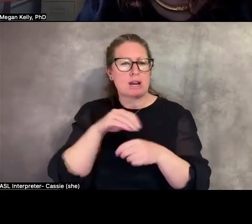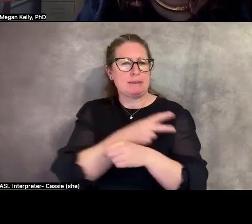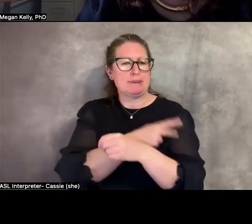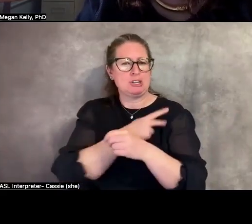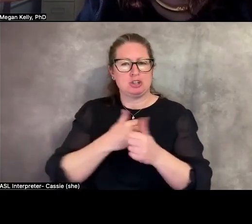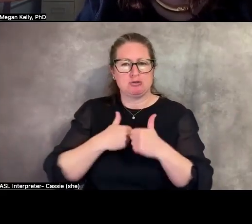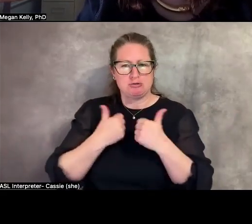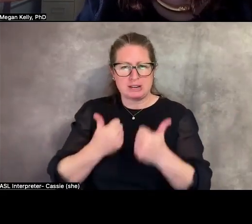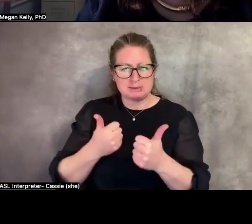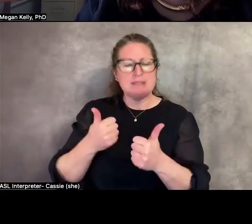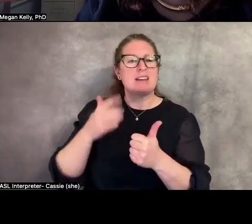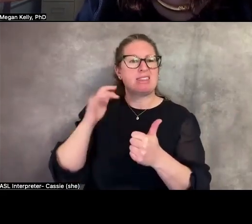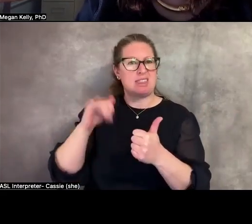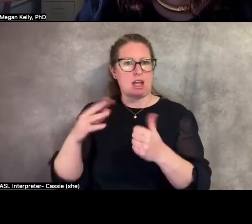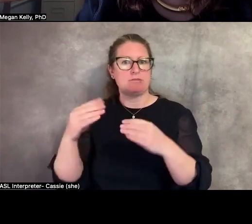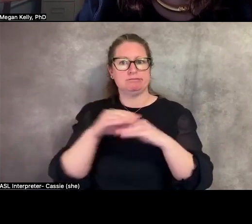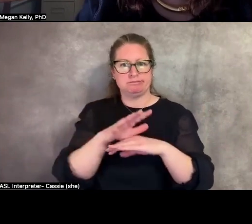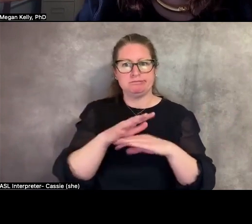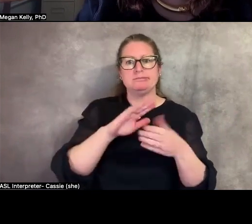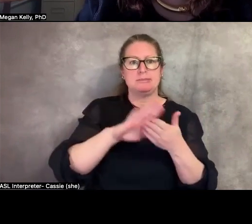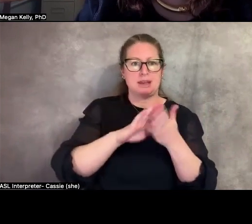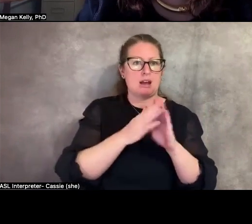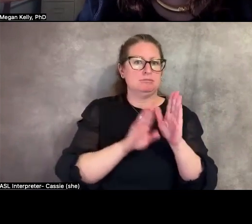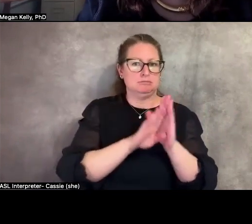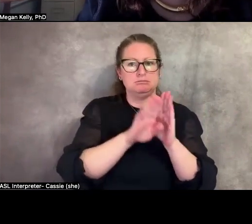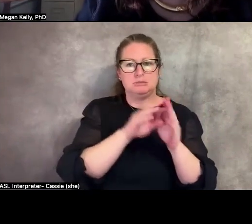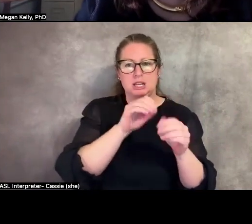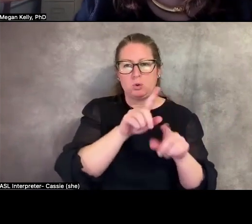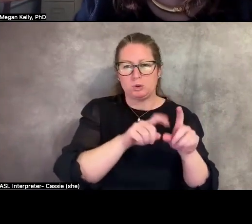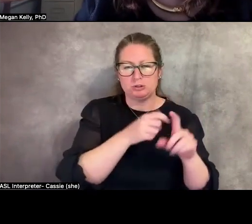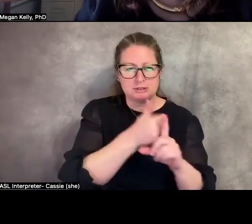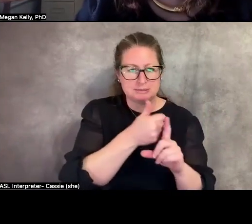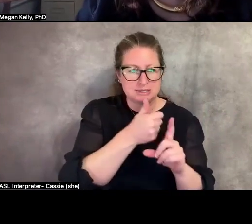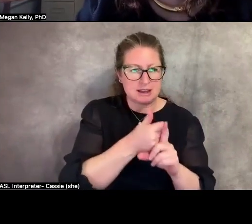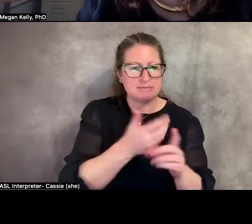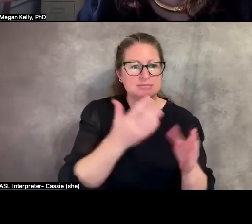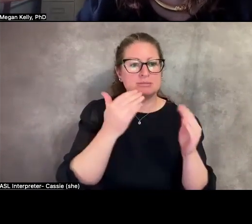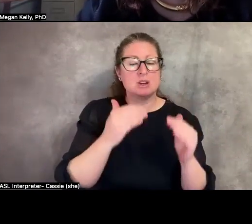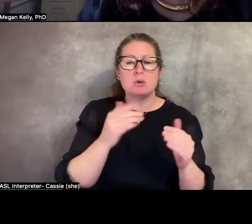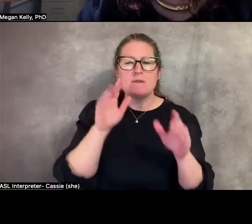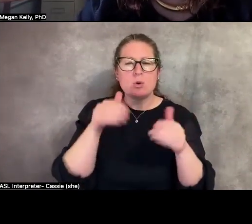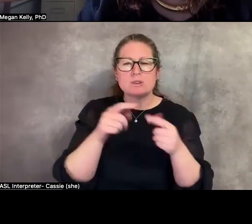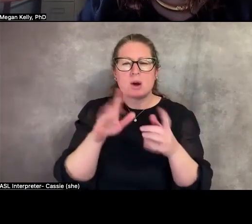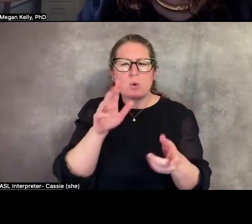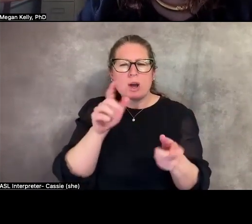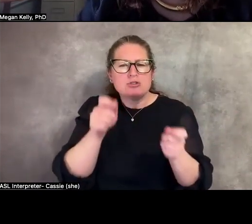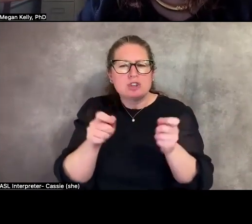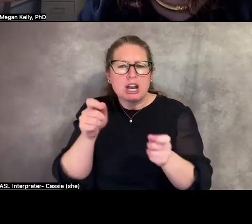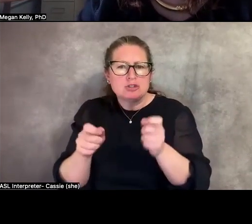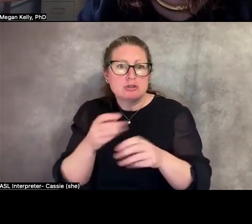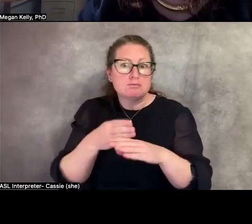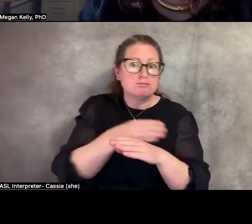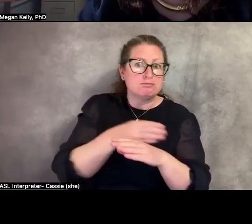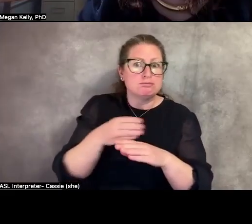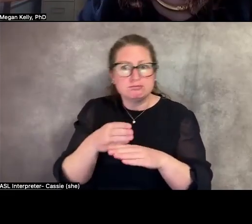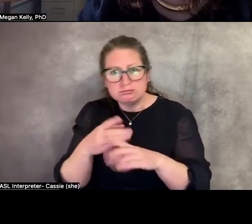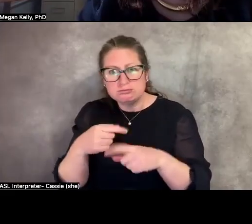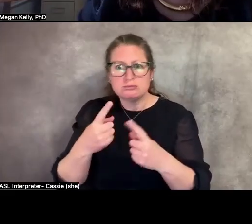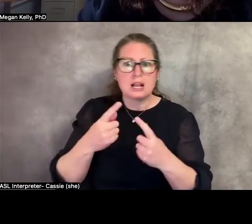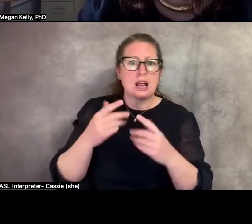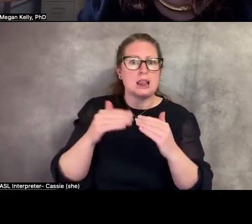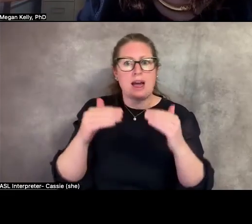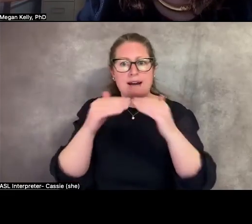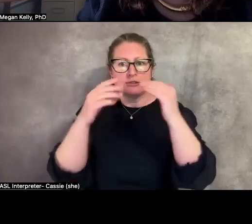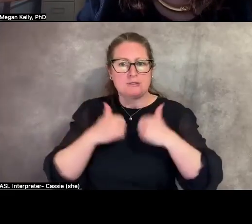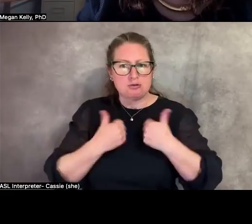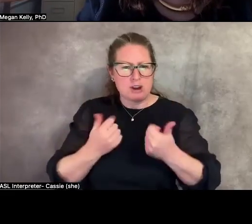our questions. And questions focused on changes in the level of patient aggression over the past few years, get an understanding of that,